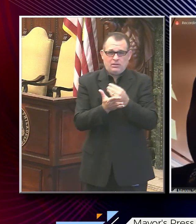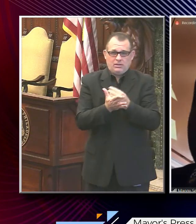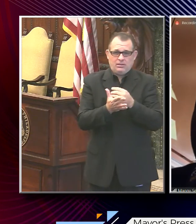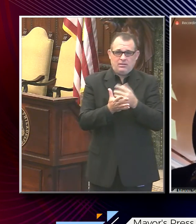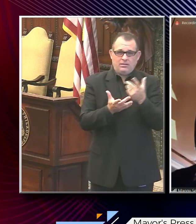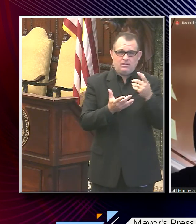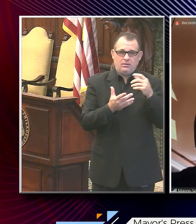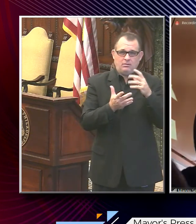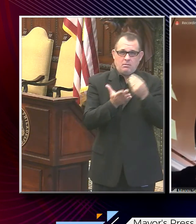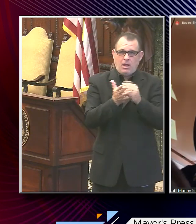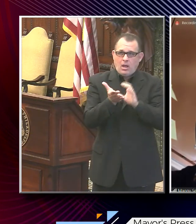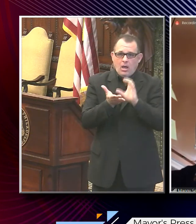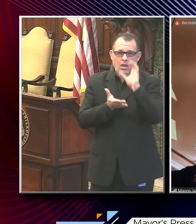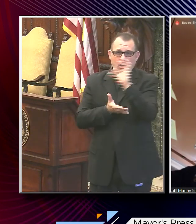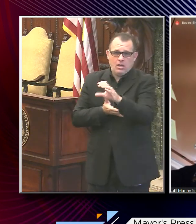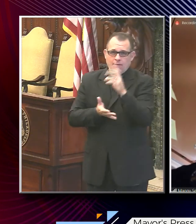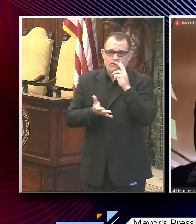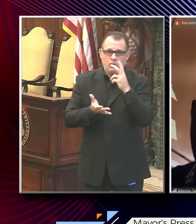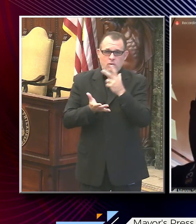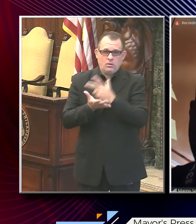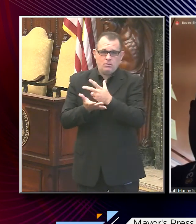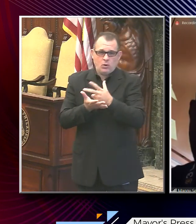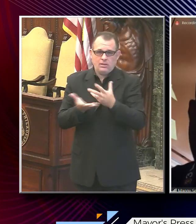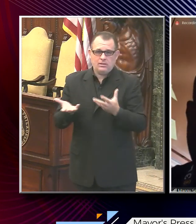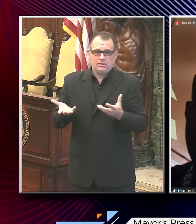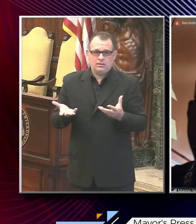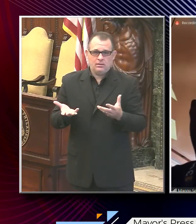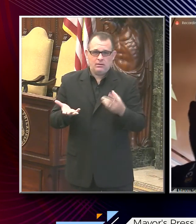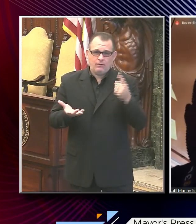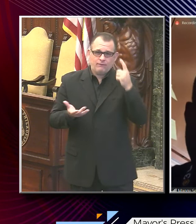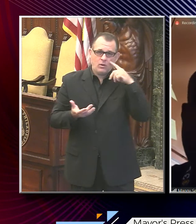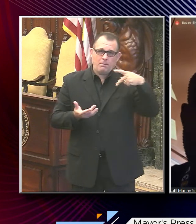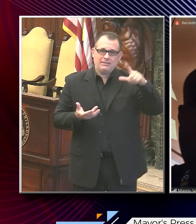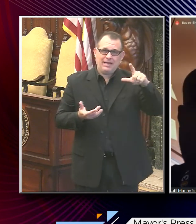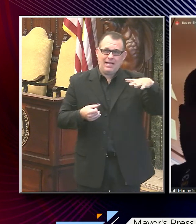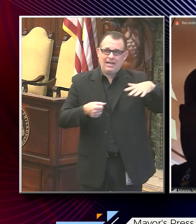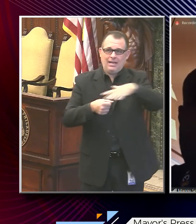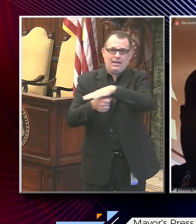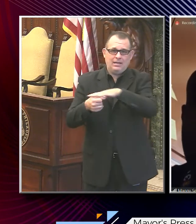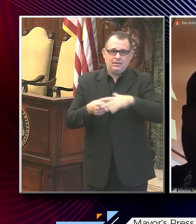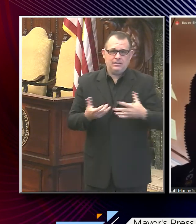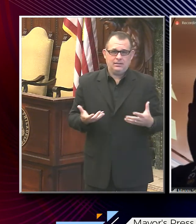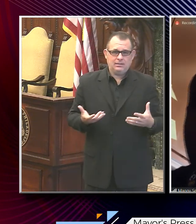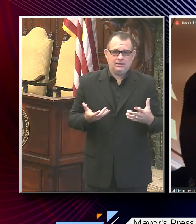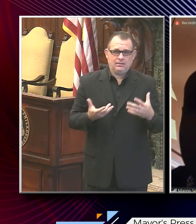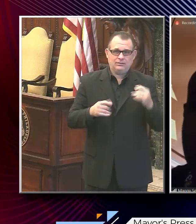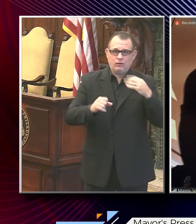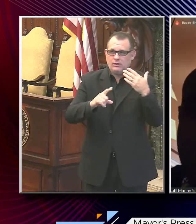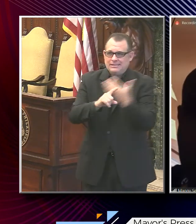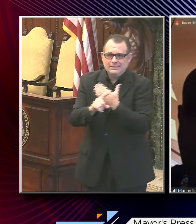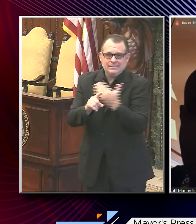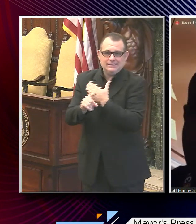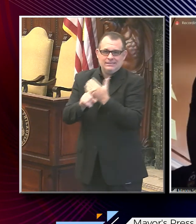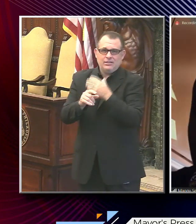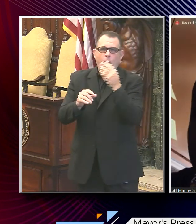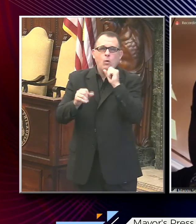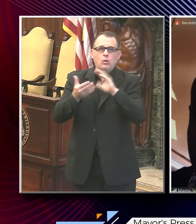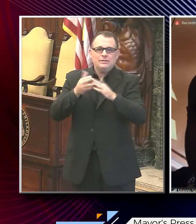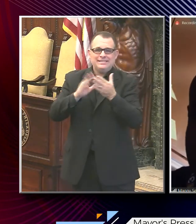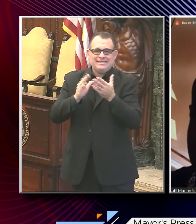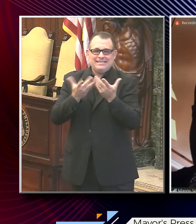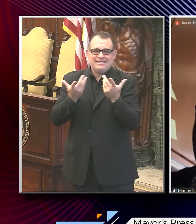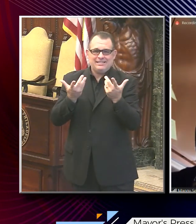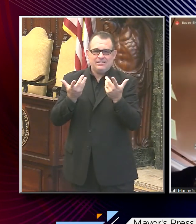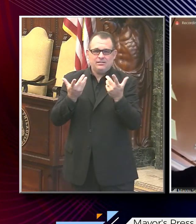toward parking, toward capping Penn's Landing, right, and reconnecting Old City. What happened with that? What